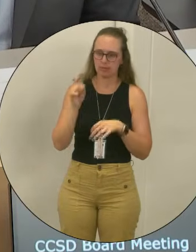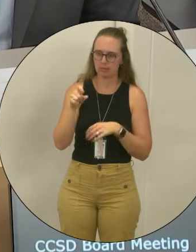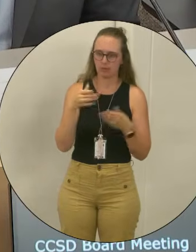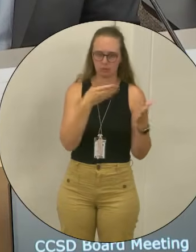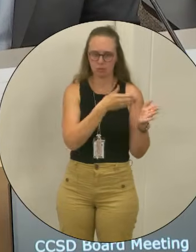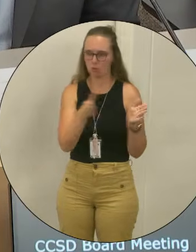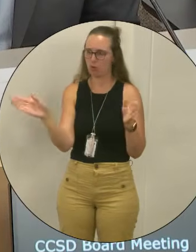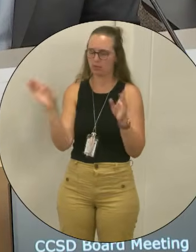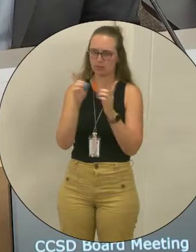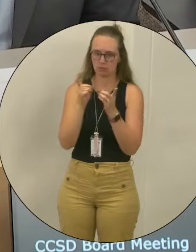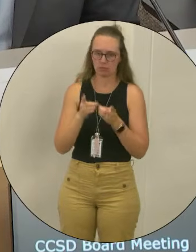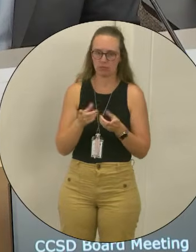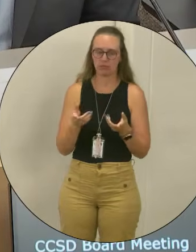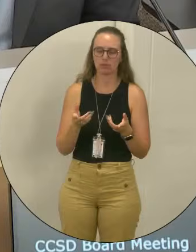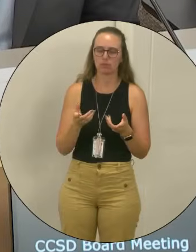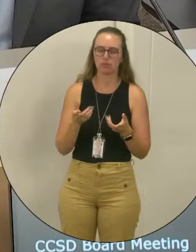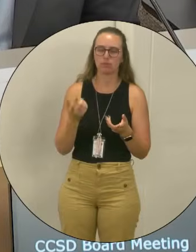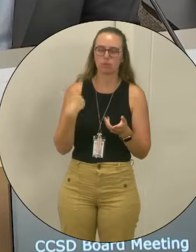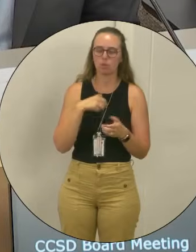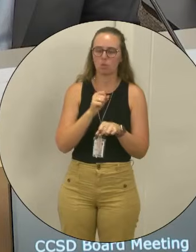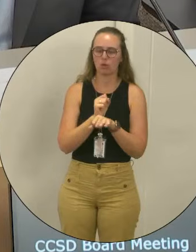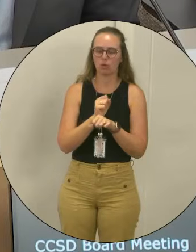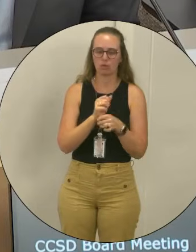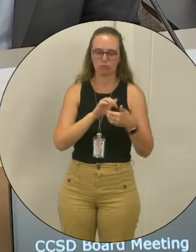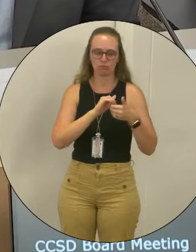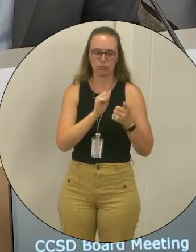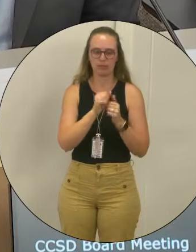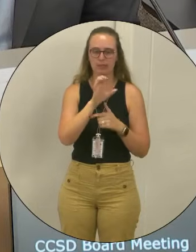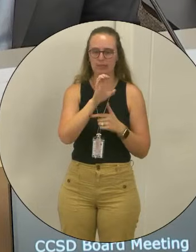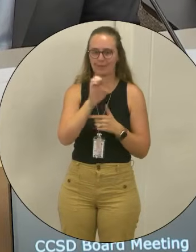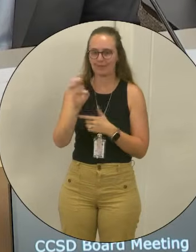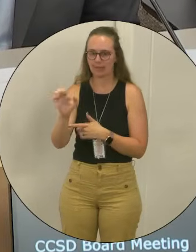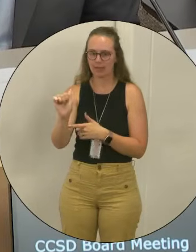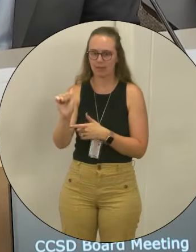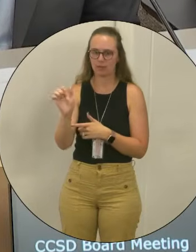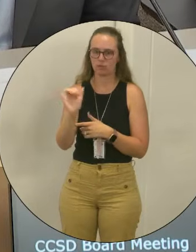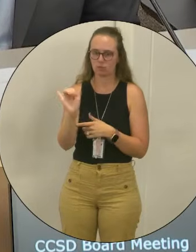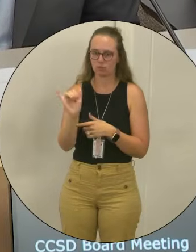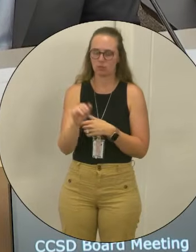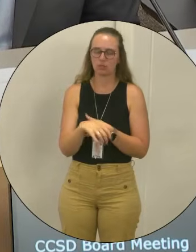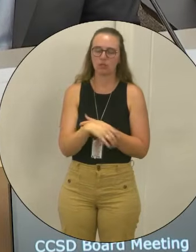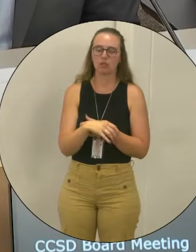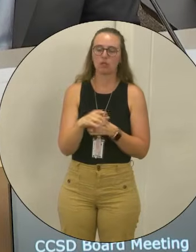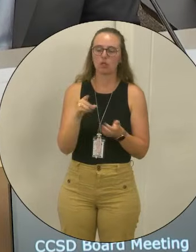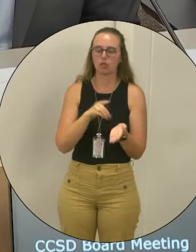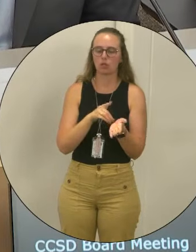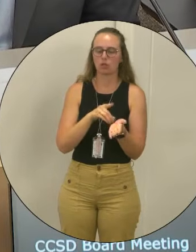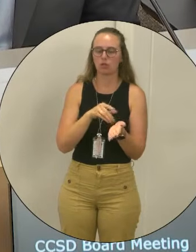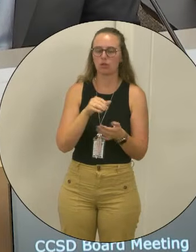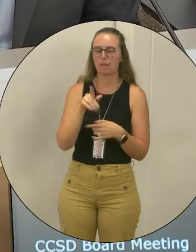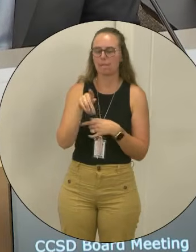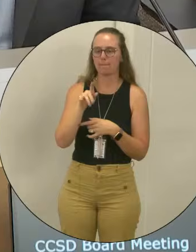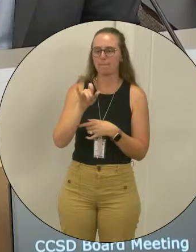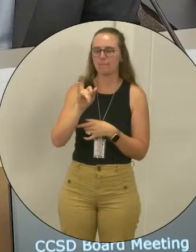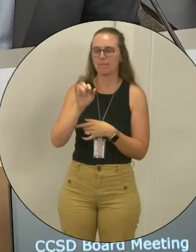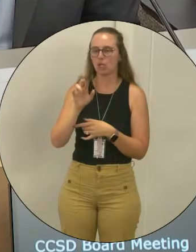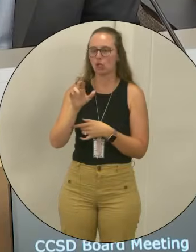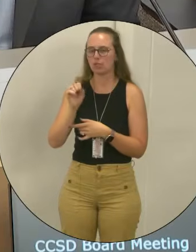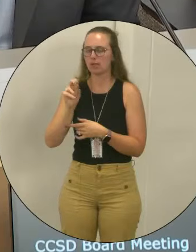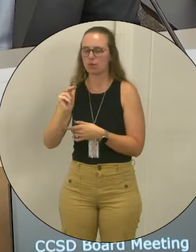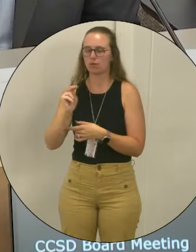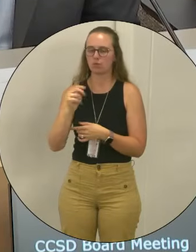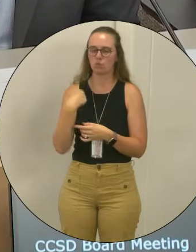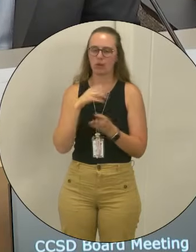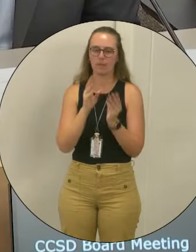the district. So we are actually working with CCEA as well, Dr. Pearson, and we will be meeting